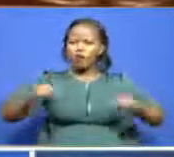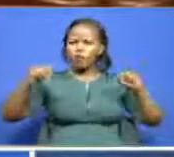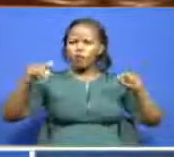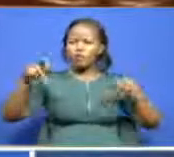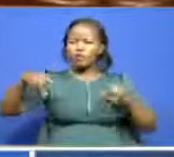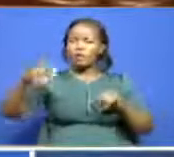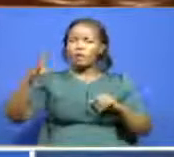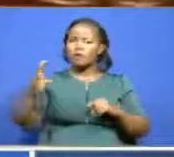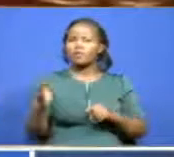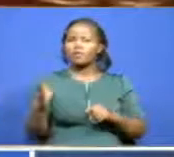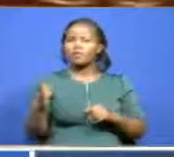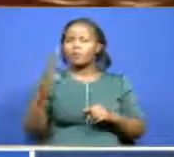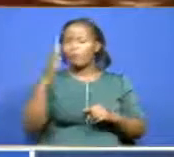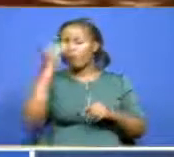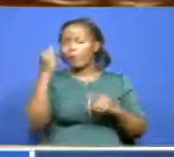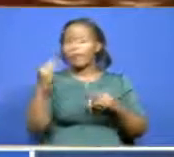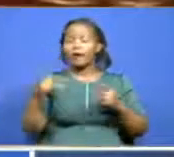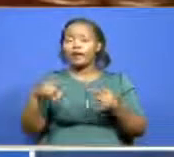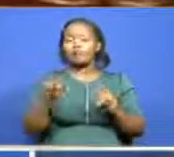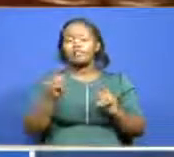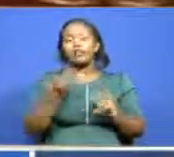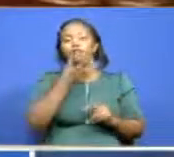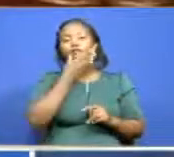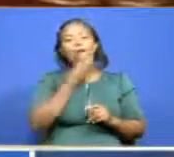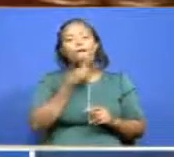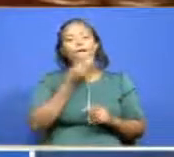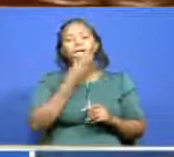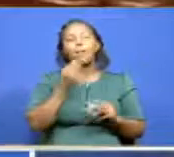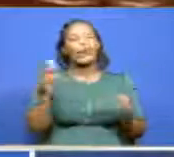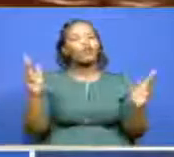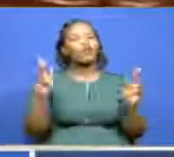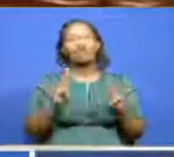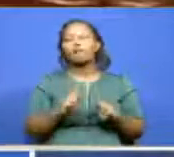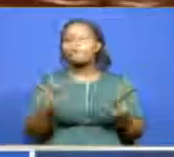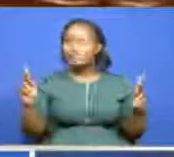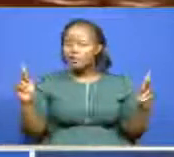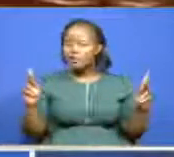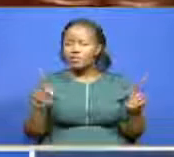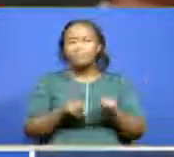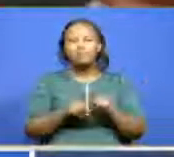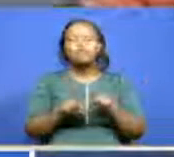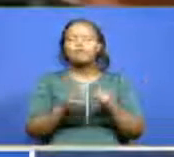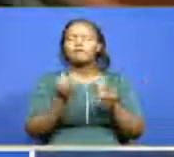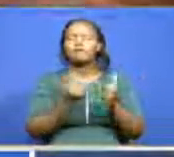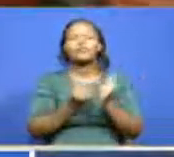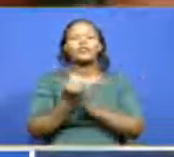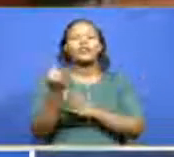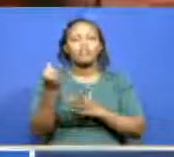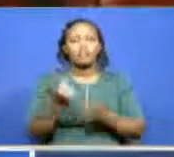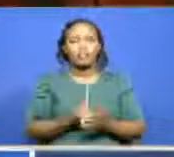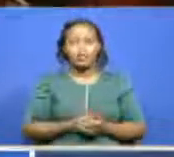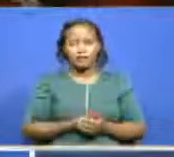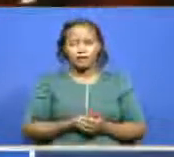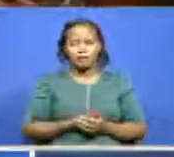was. He was a man of peace. He was a man of integrity. Abdul Kadir